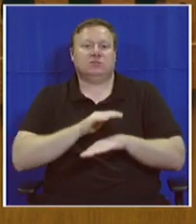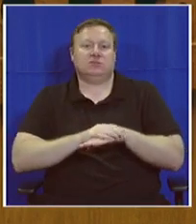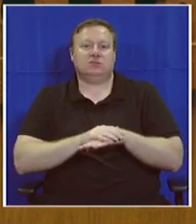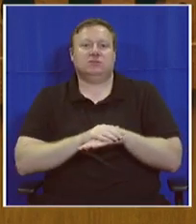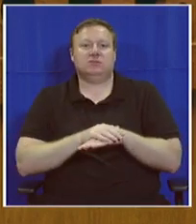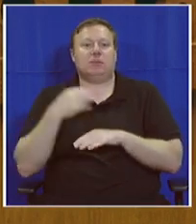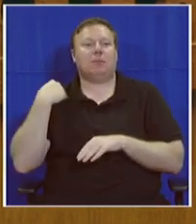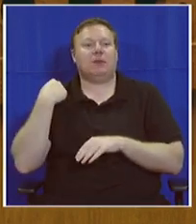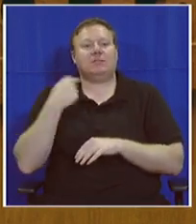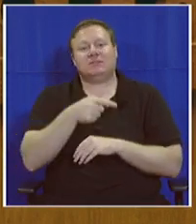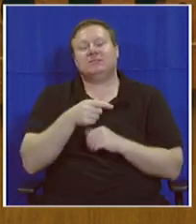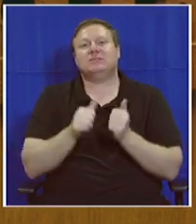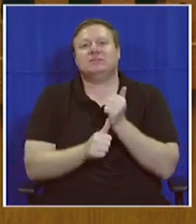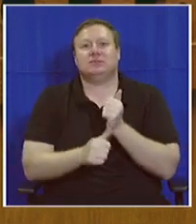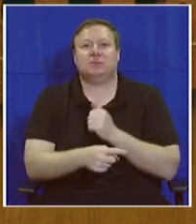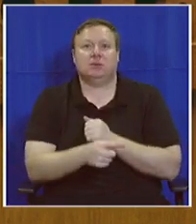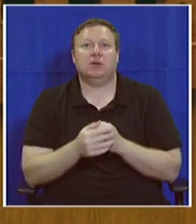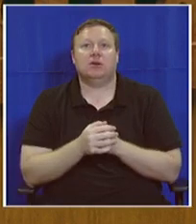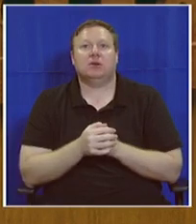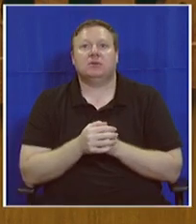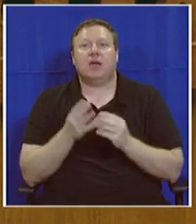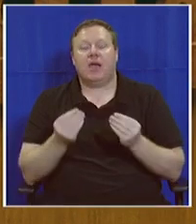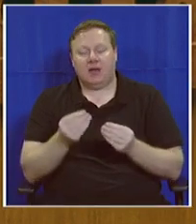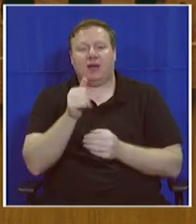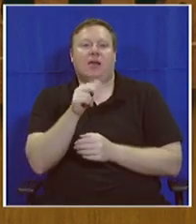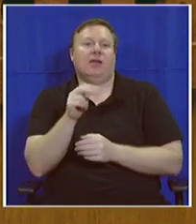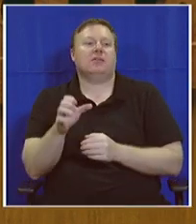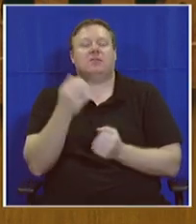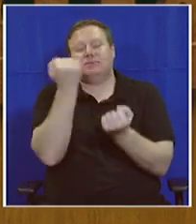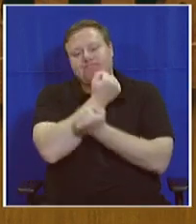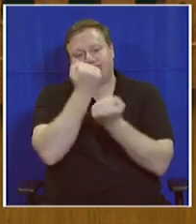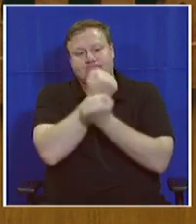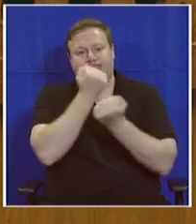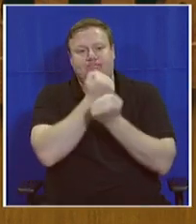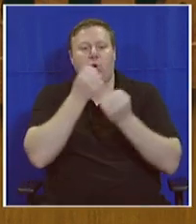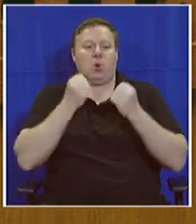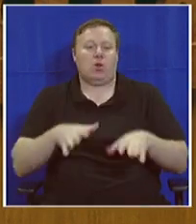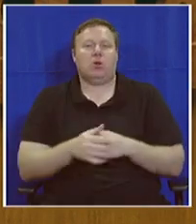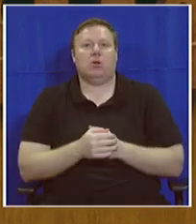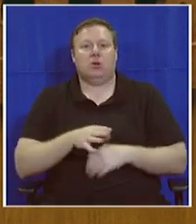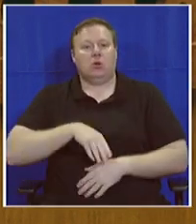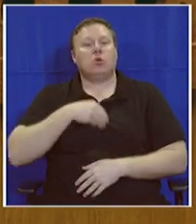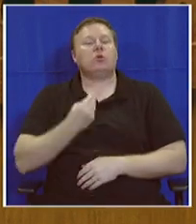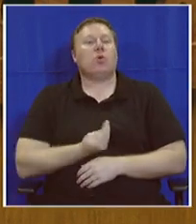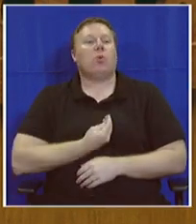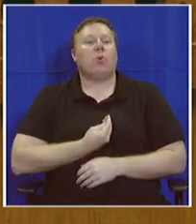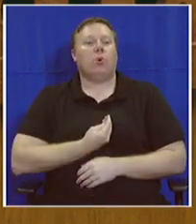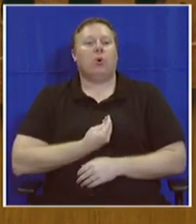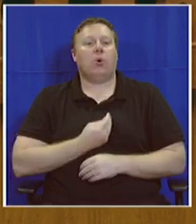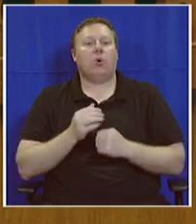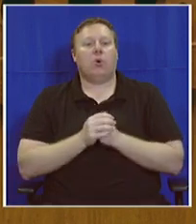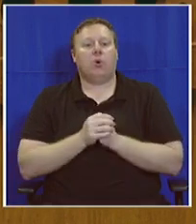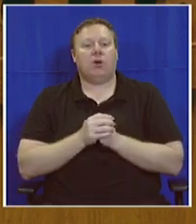Bavelile Hlongwa and to her political home, the African National Congress. May her soul rest in peace.